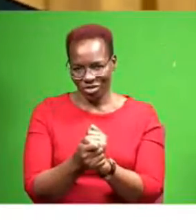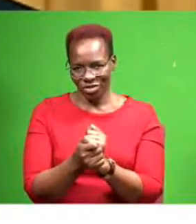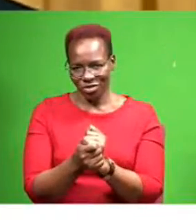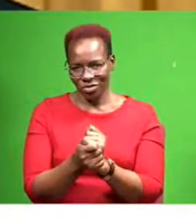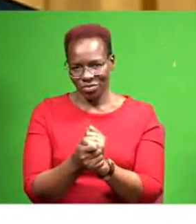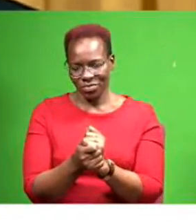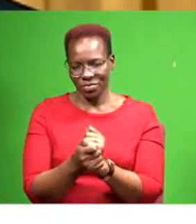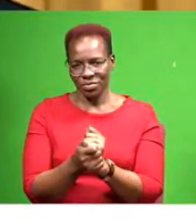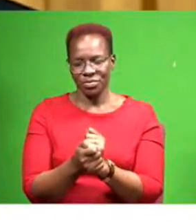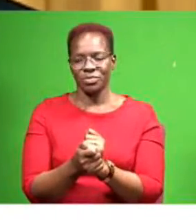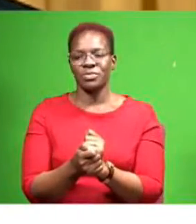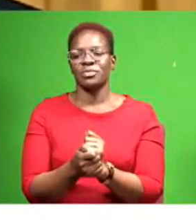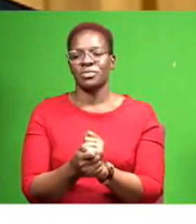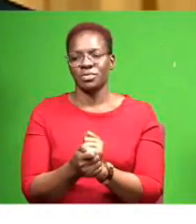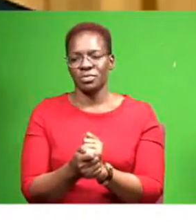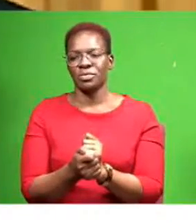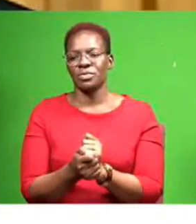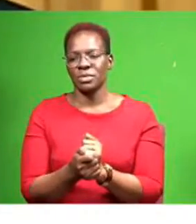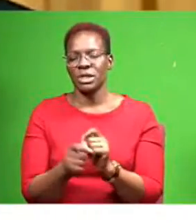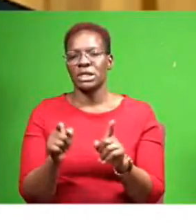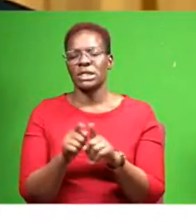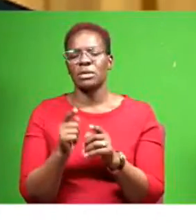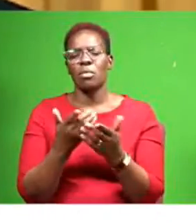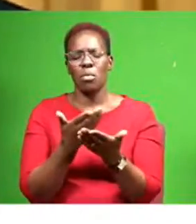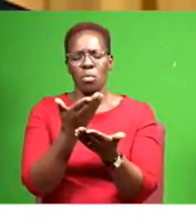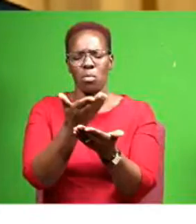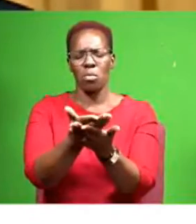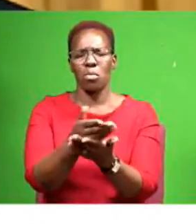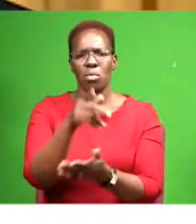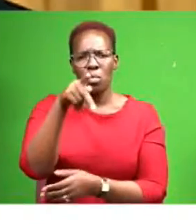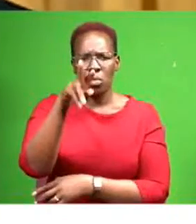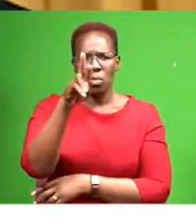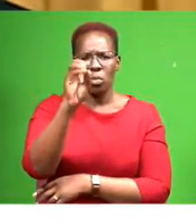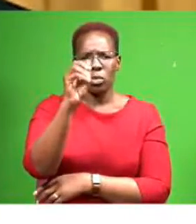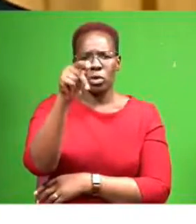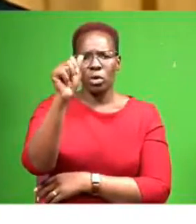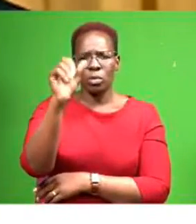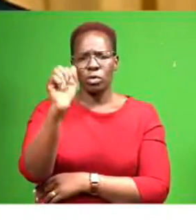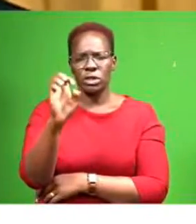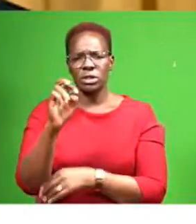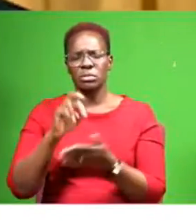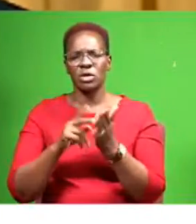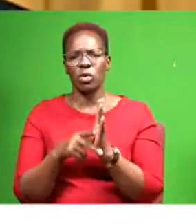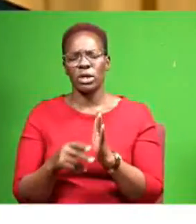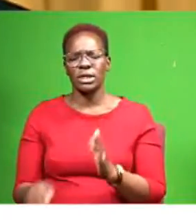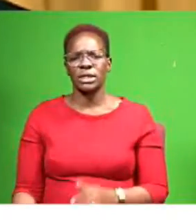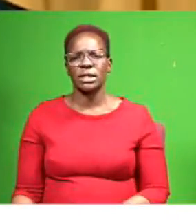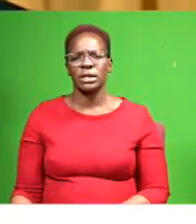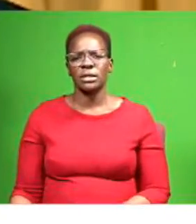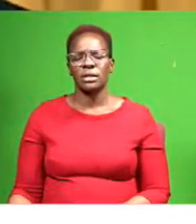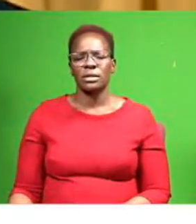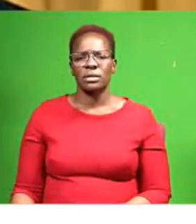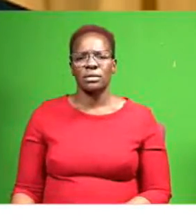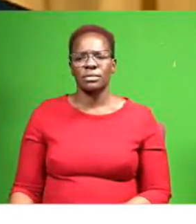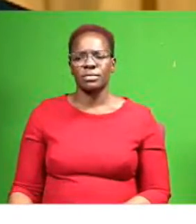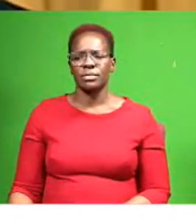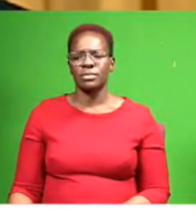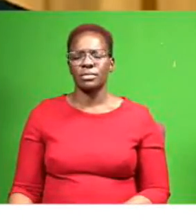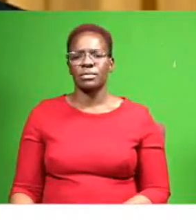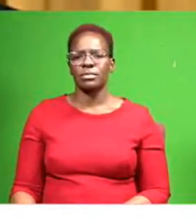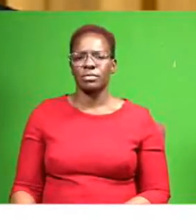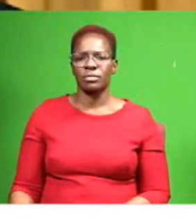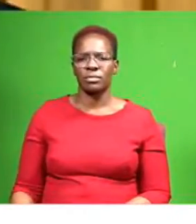Black's Law Dictionary 11th edition defines proposal as something offered for consideration or acceptance,